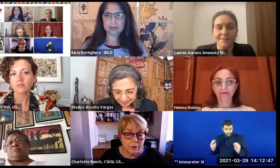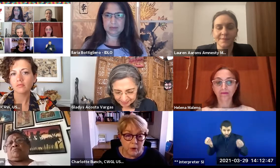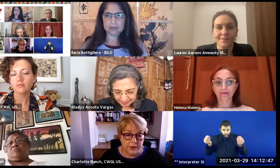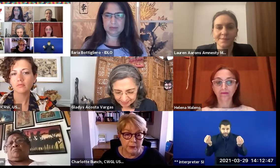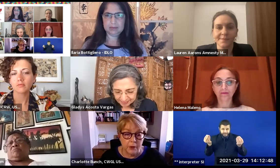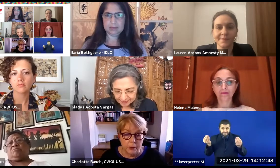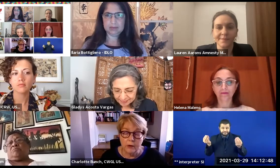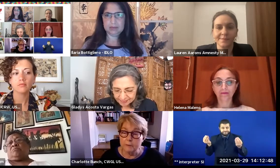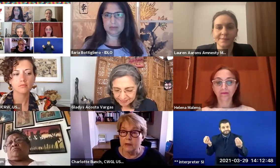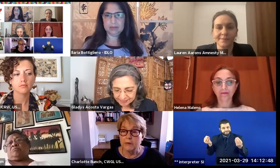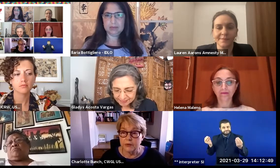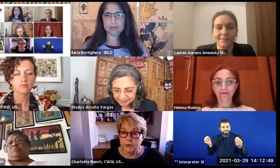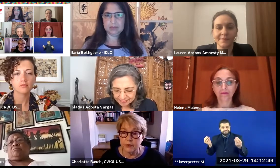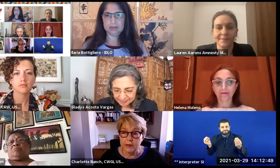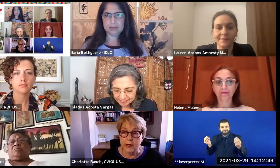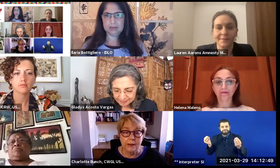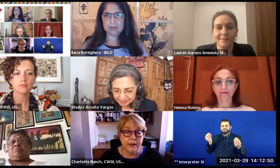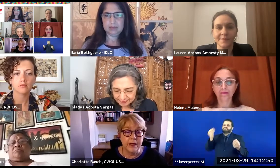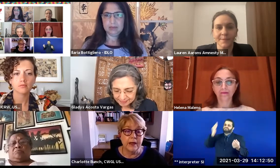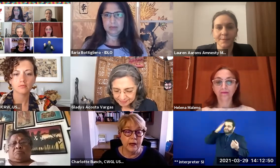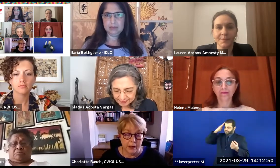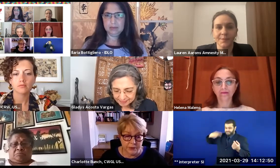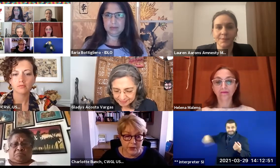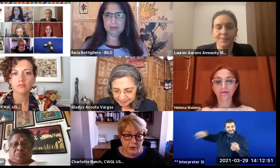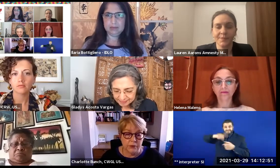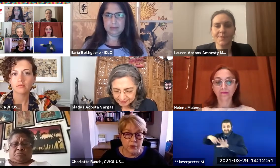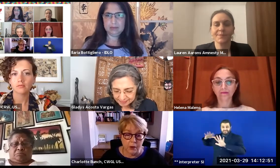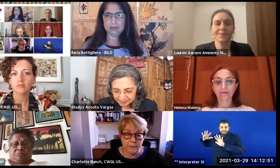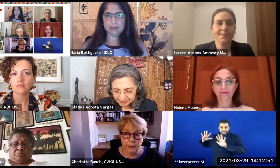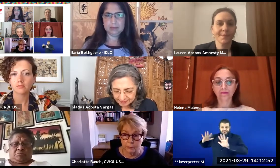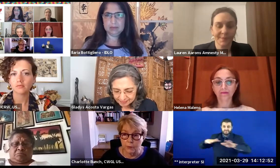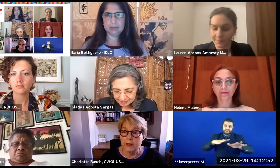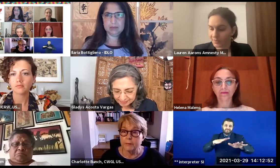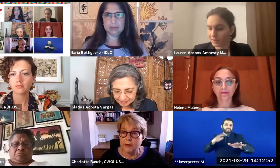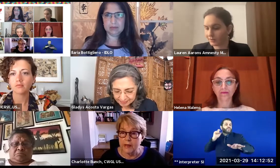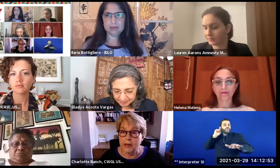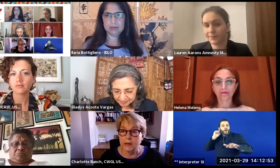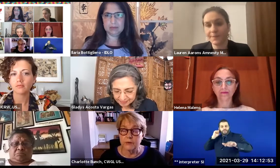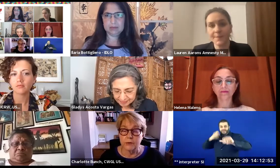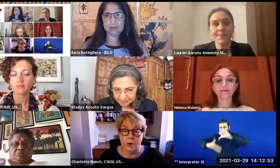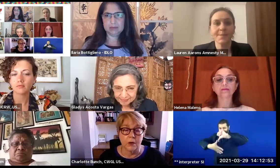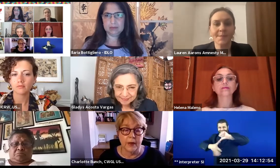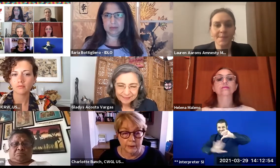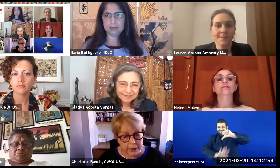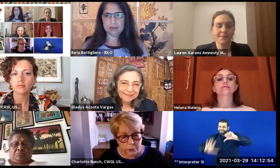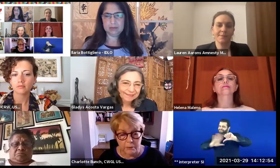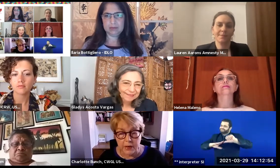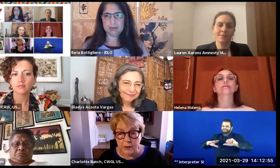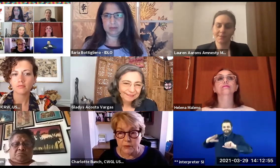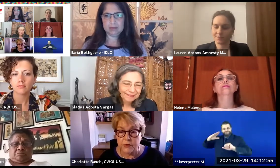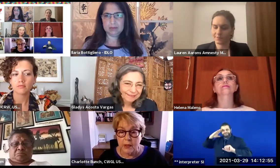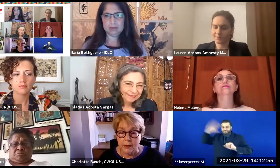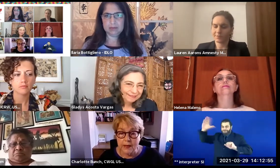the young women who have been on the street leading us to talk about rape, leading us to talk about ni